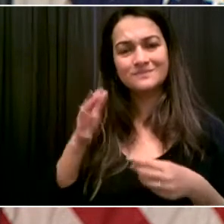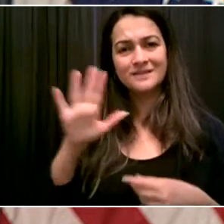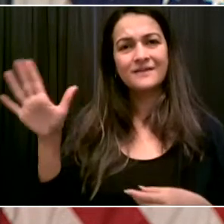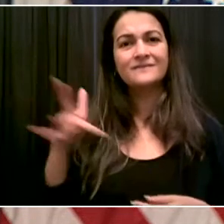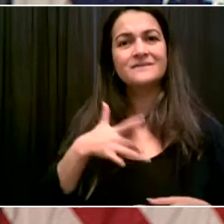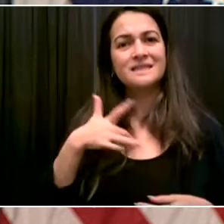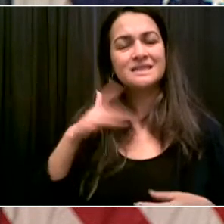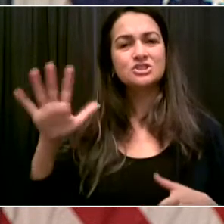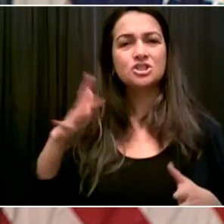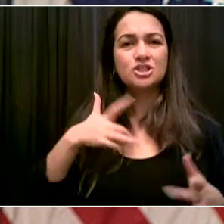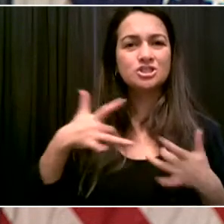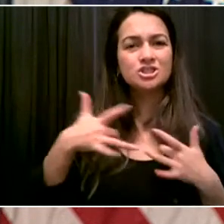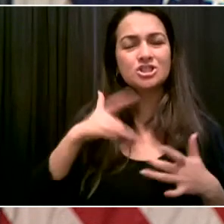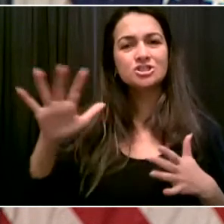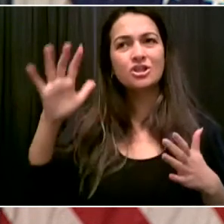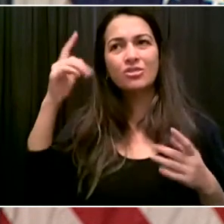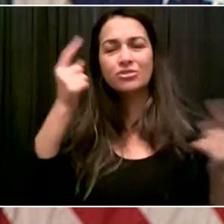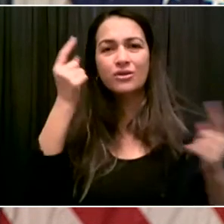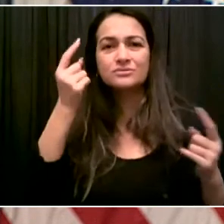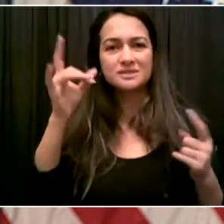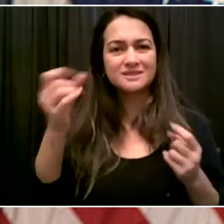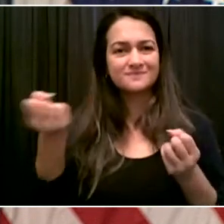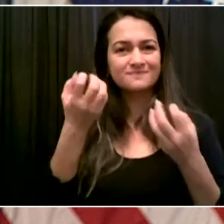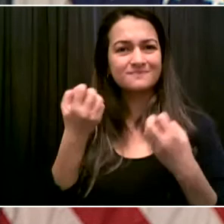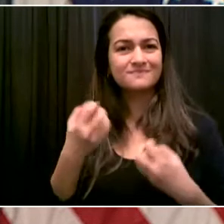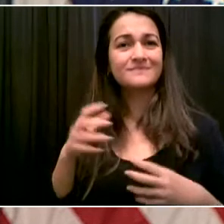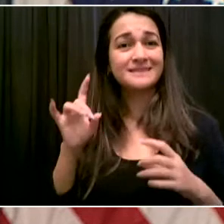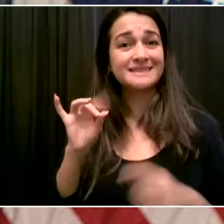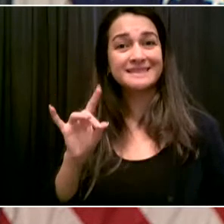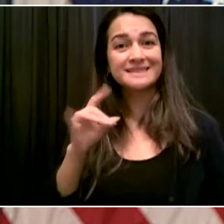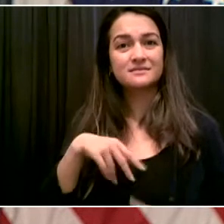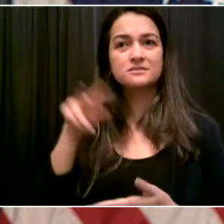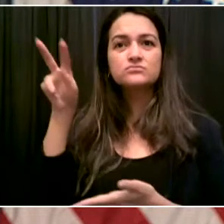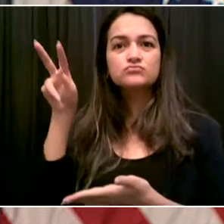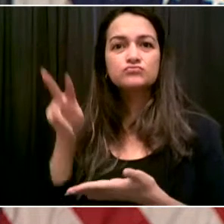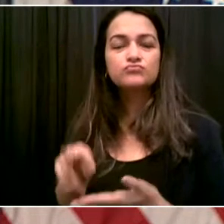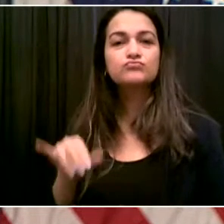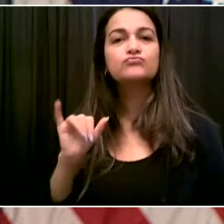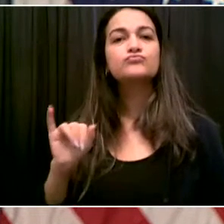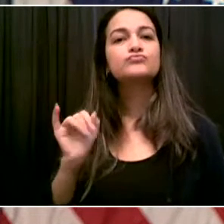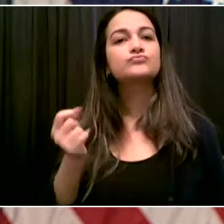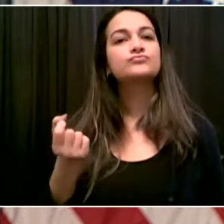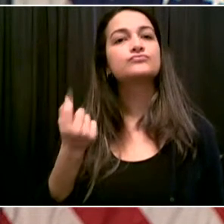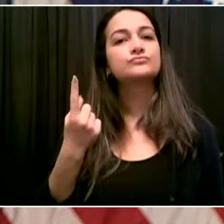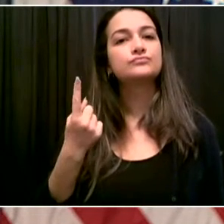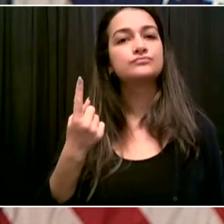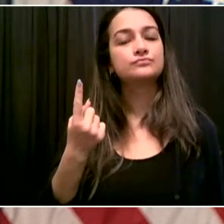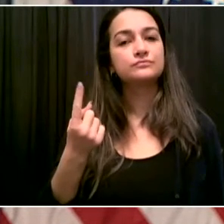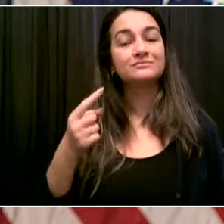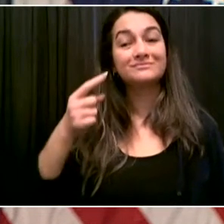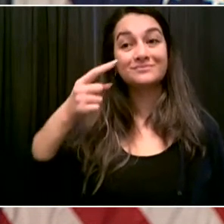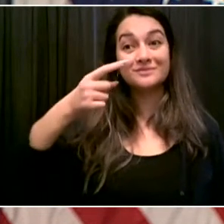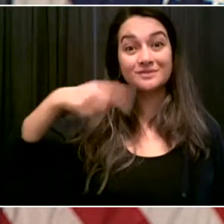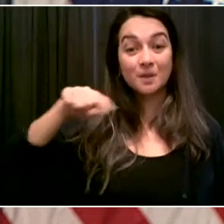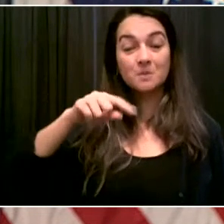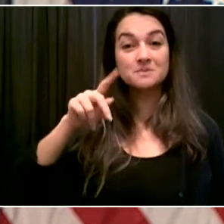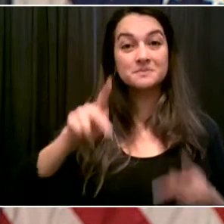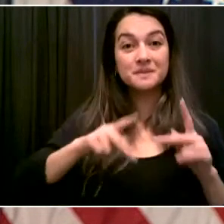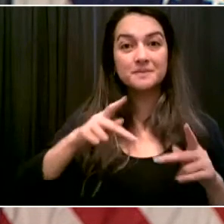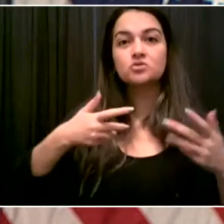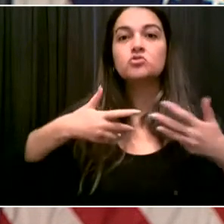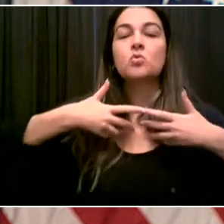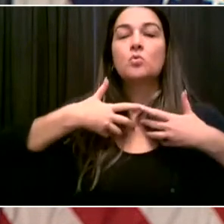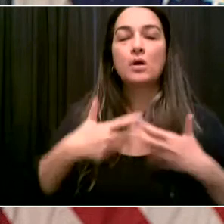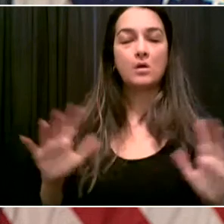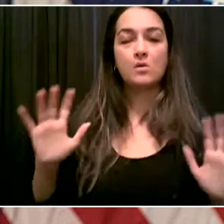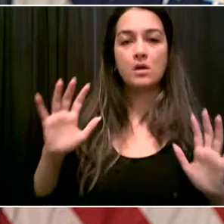comptroller's proposal to change it into a truck-only highway, which does run a little bit inconsistent with our notion that we can become less dependent